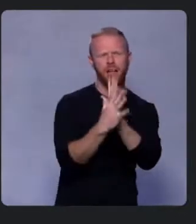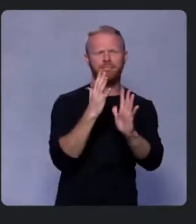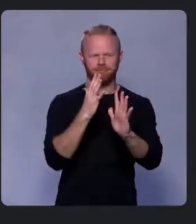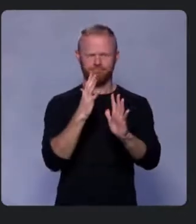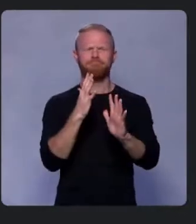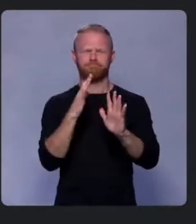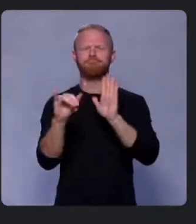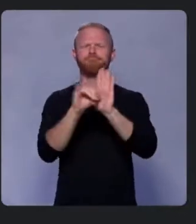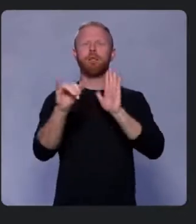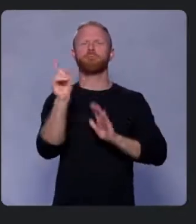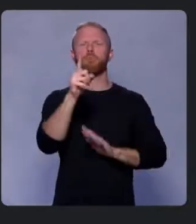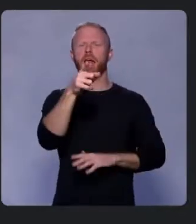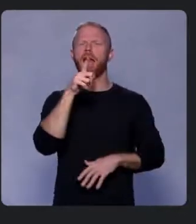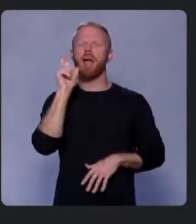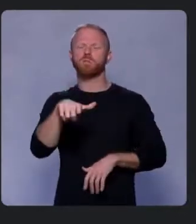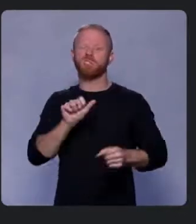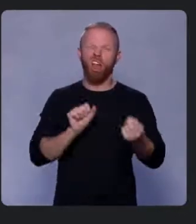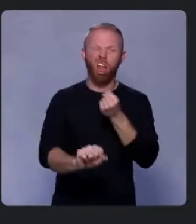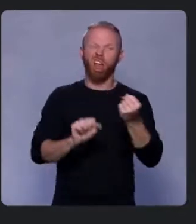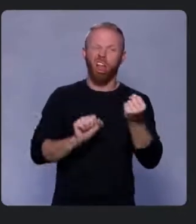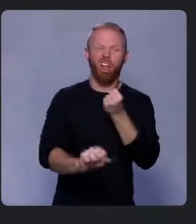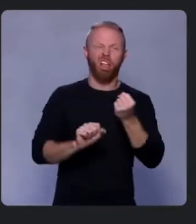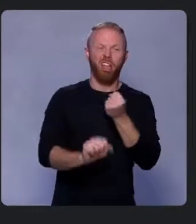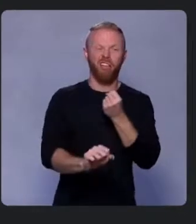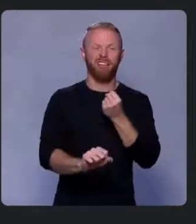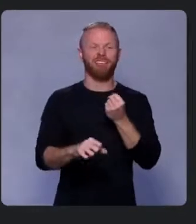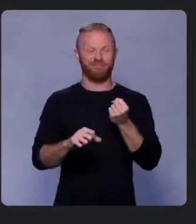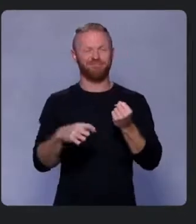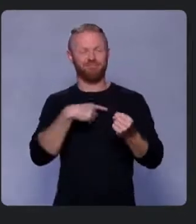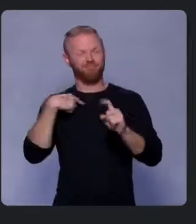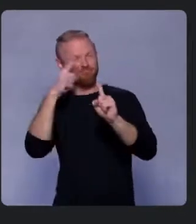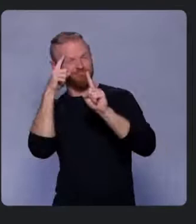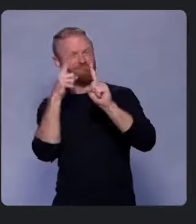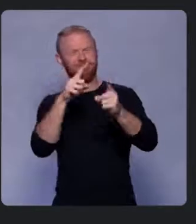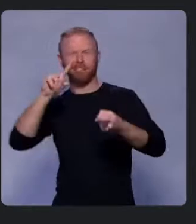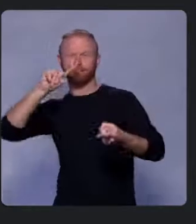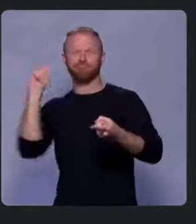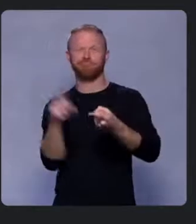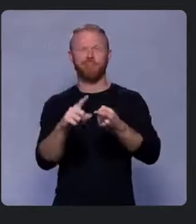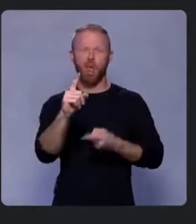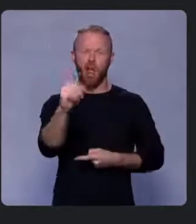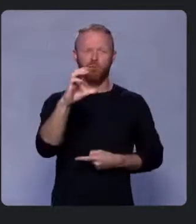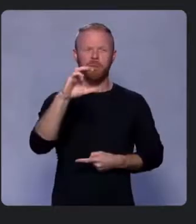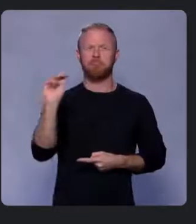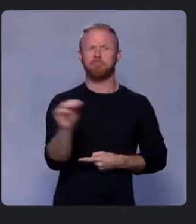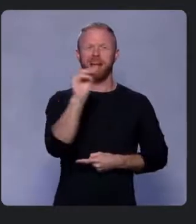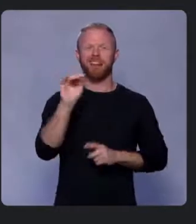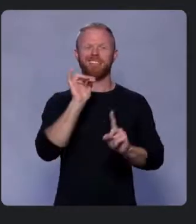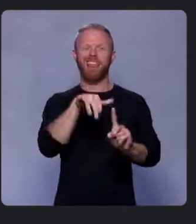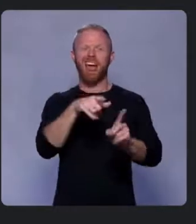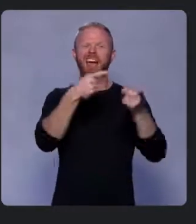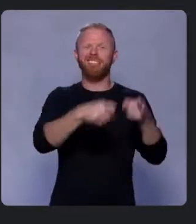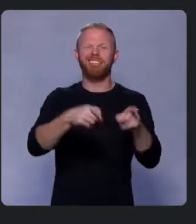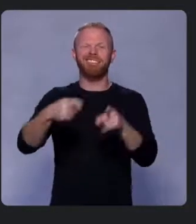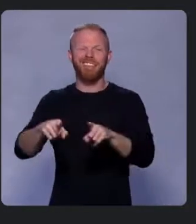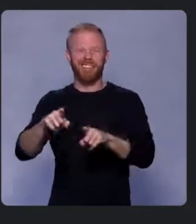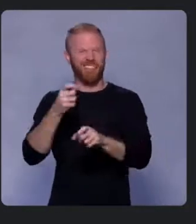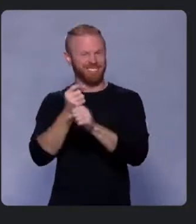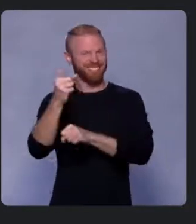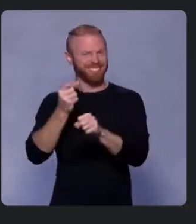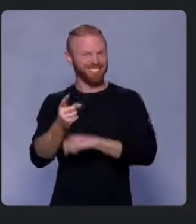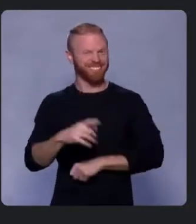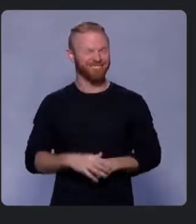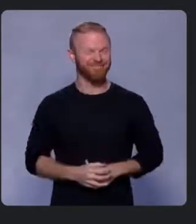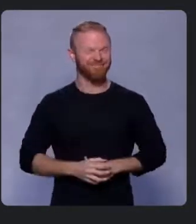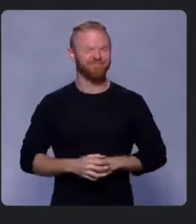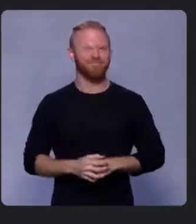you're likely to have to suddenly brake. We aim to reduce up to 100 million of these events every year.